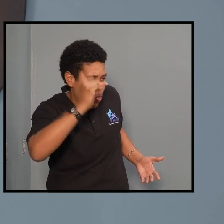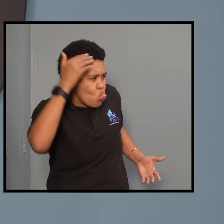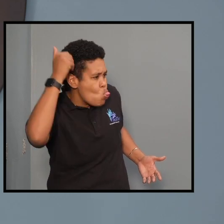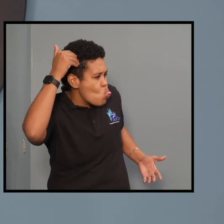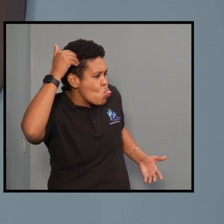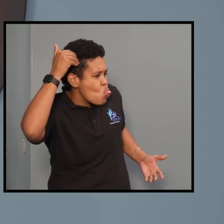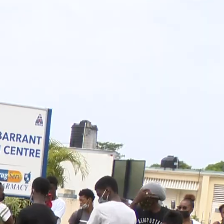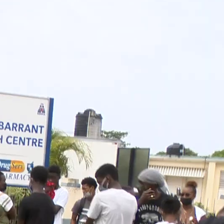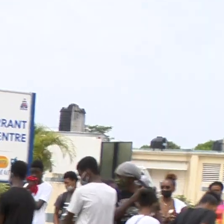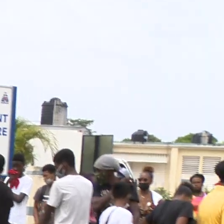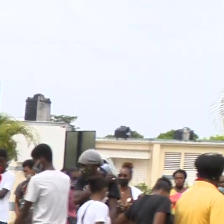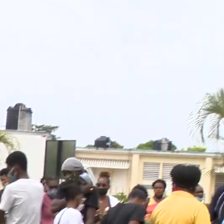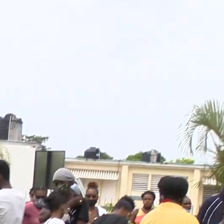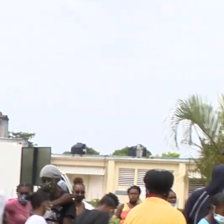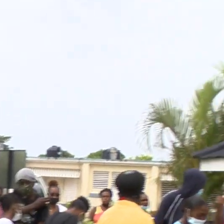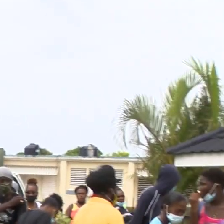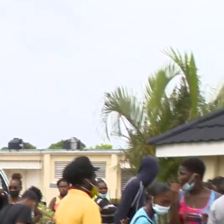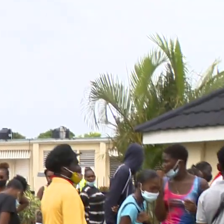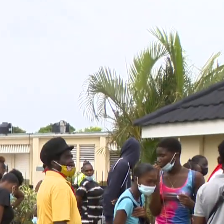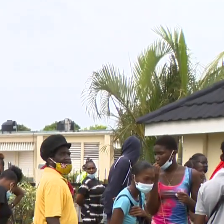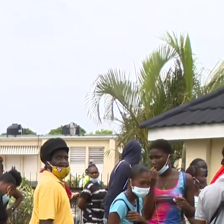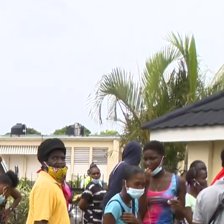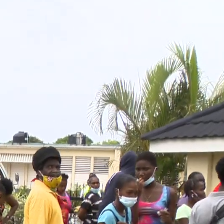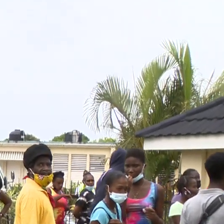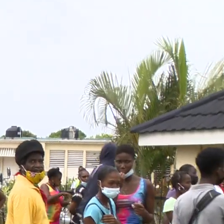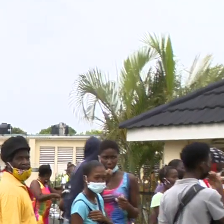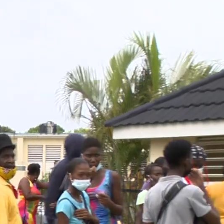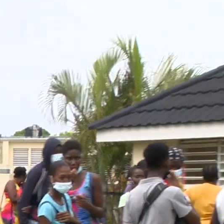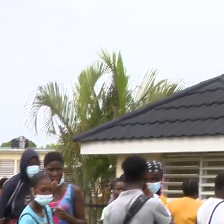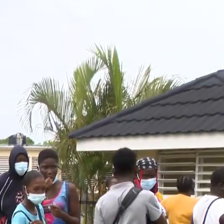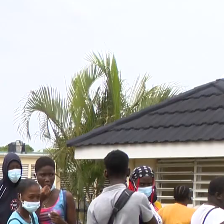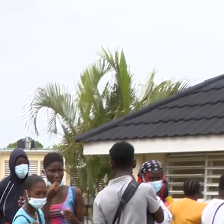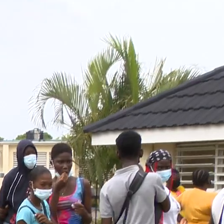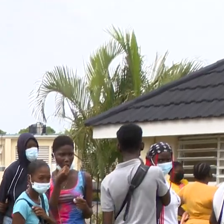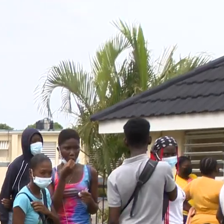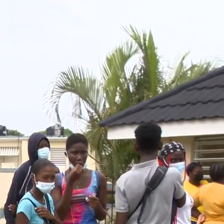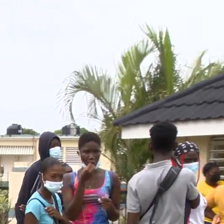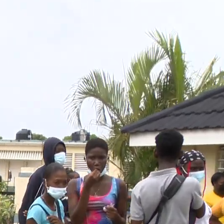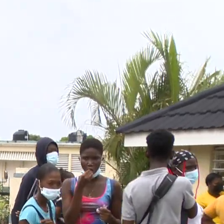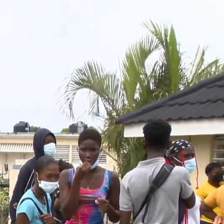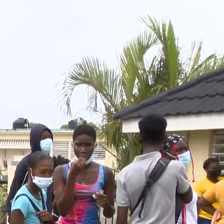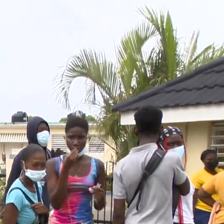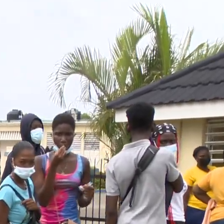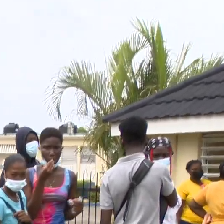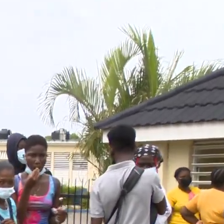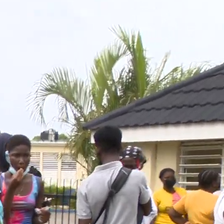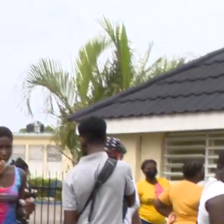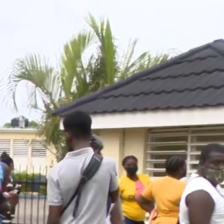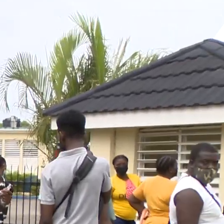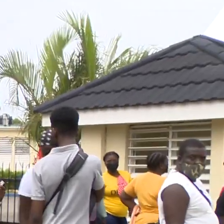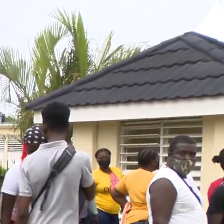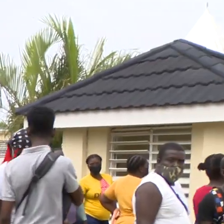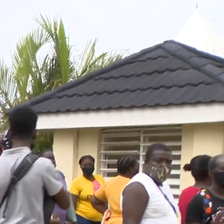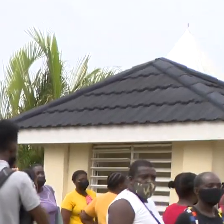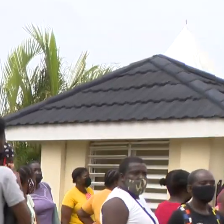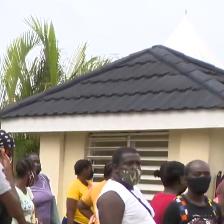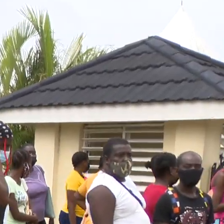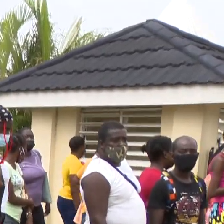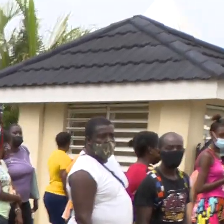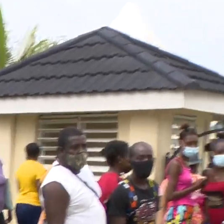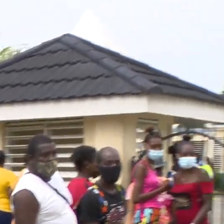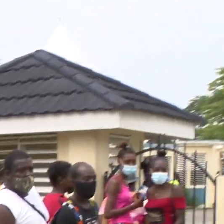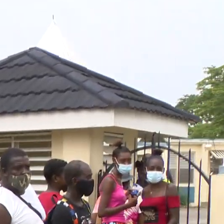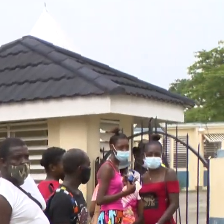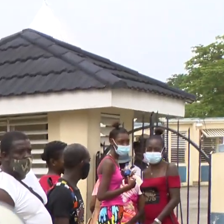by the Ministry of Health. He also observed and noted issues regarding crowd control at vaccination sites. I